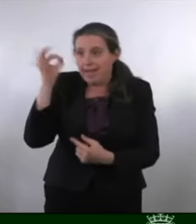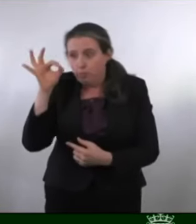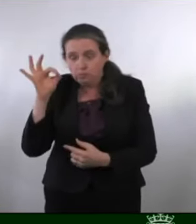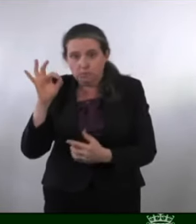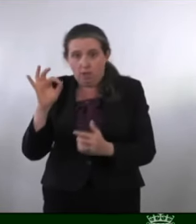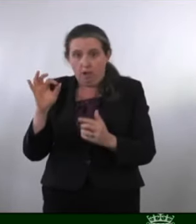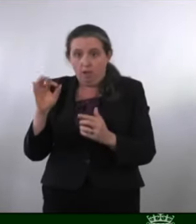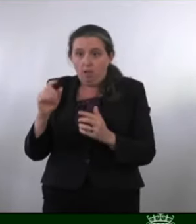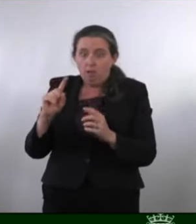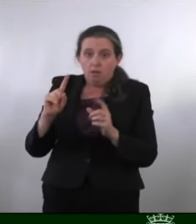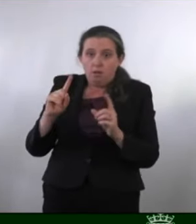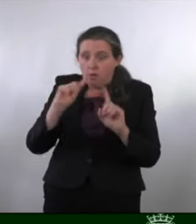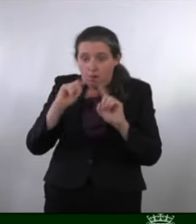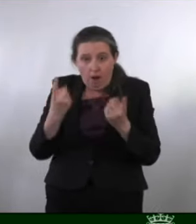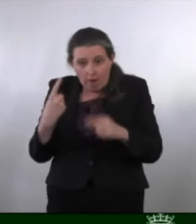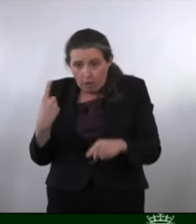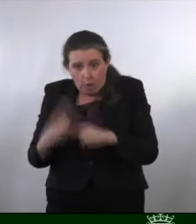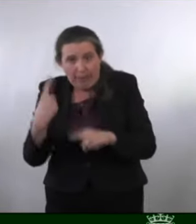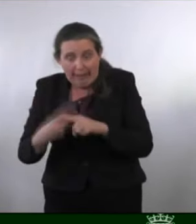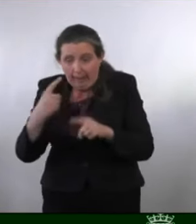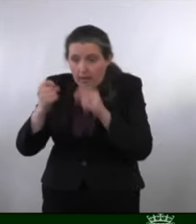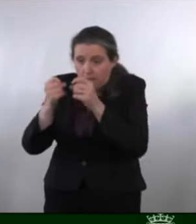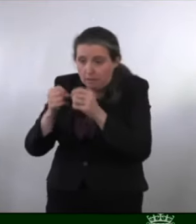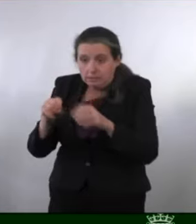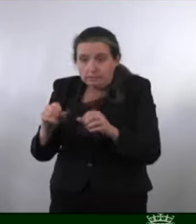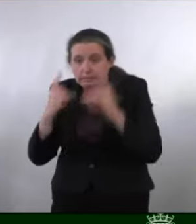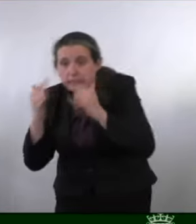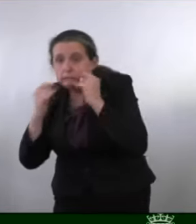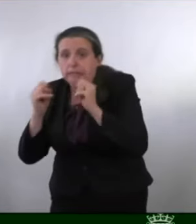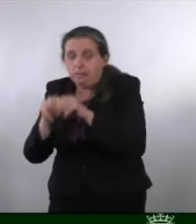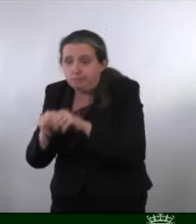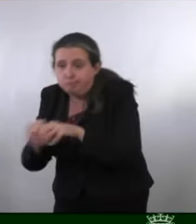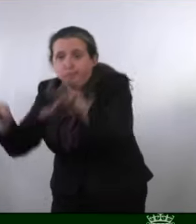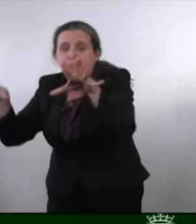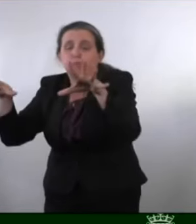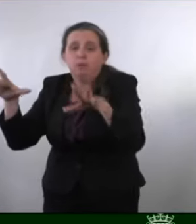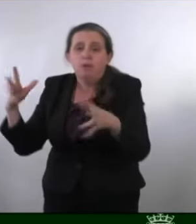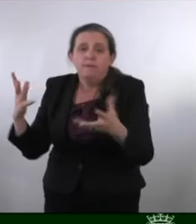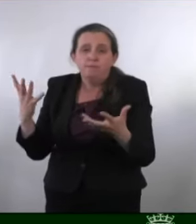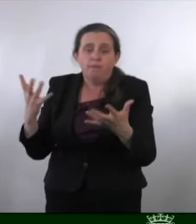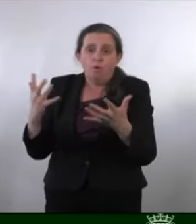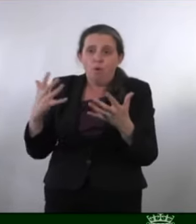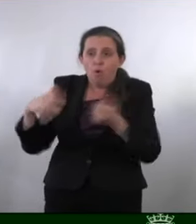testing for vulnerable groups and employ, train and enforce,